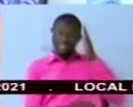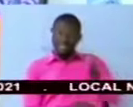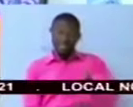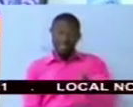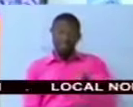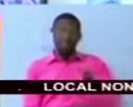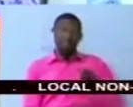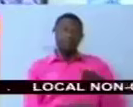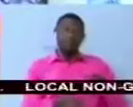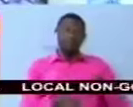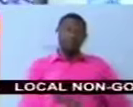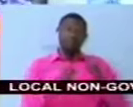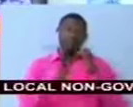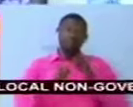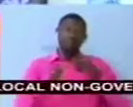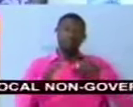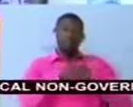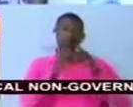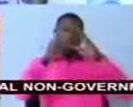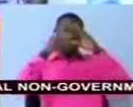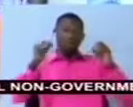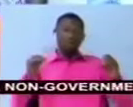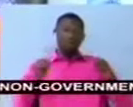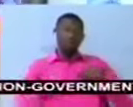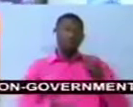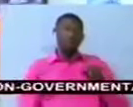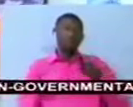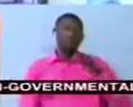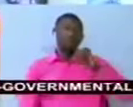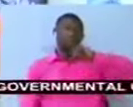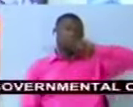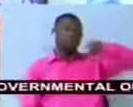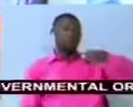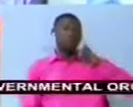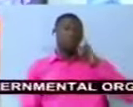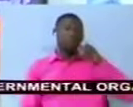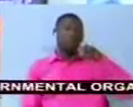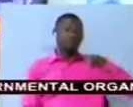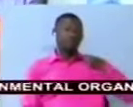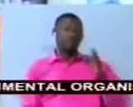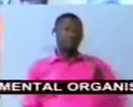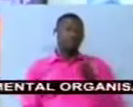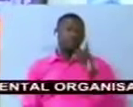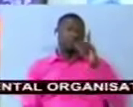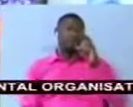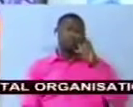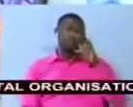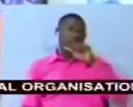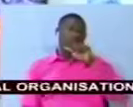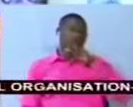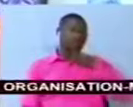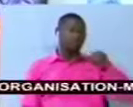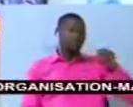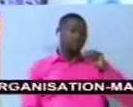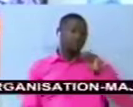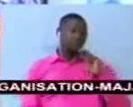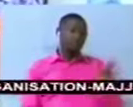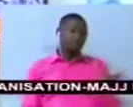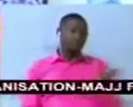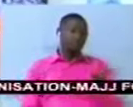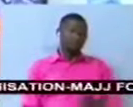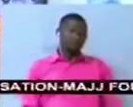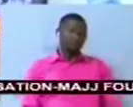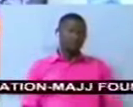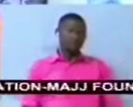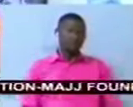ko office dim drame and took him to the office dim drame office dim netali according to what he narrated to us. Parce que ñu ñu ci cell bi bam